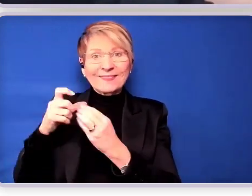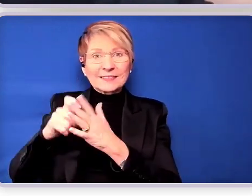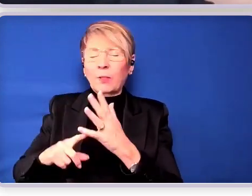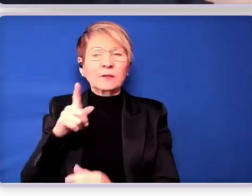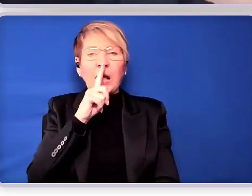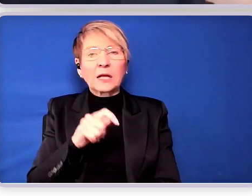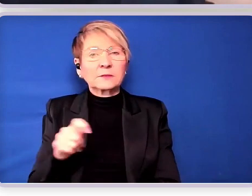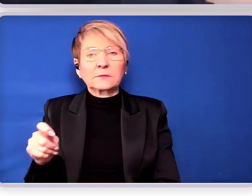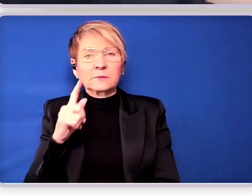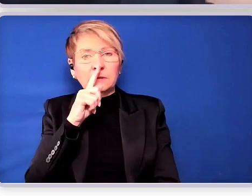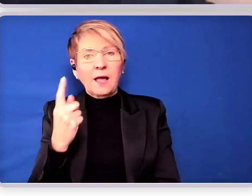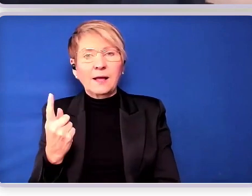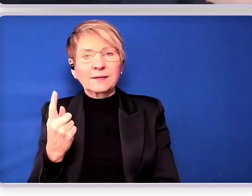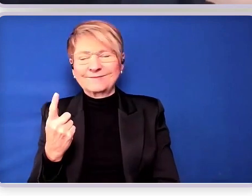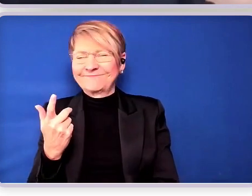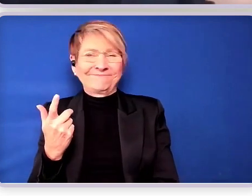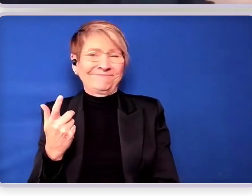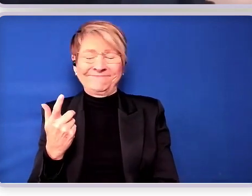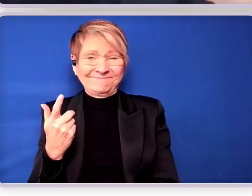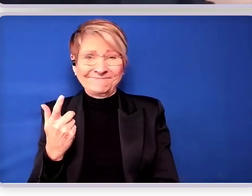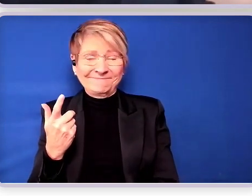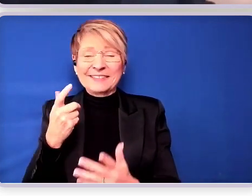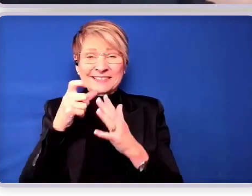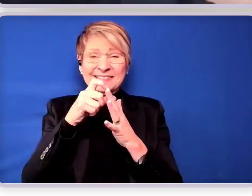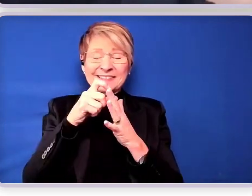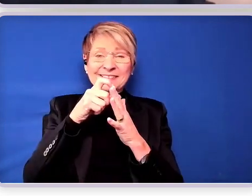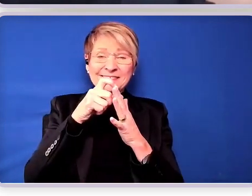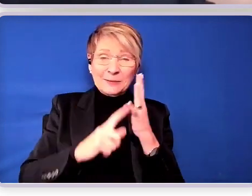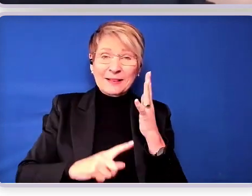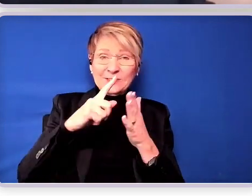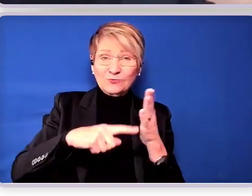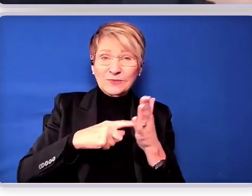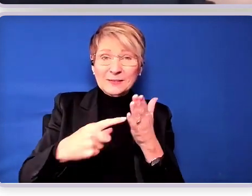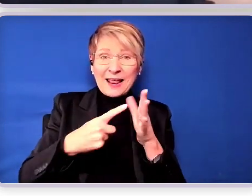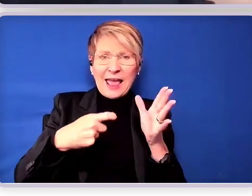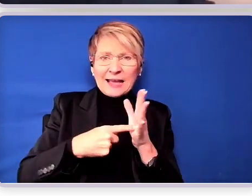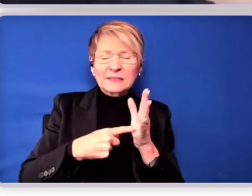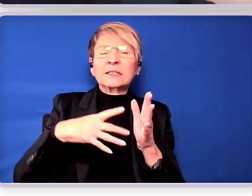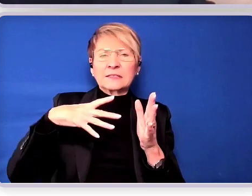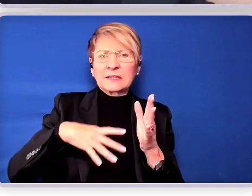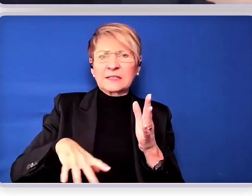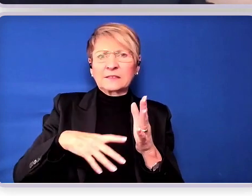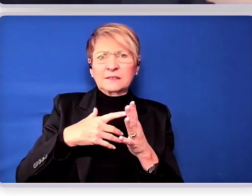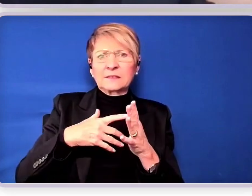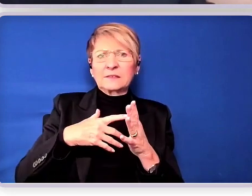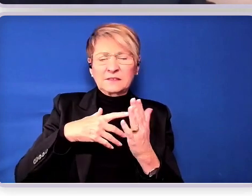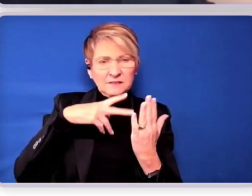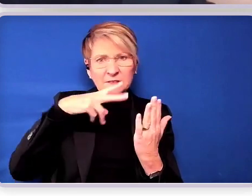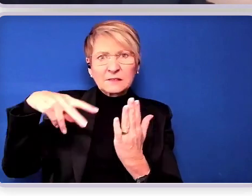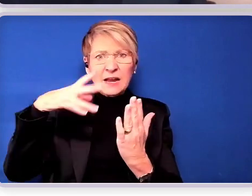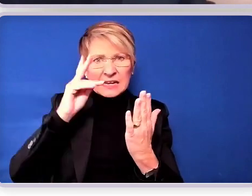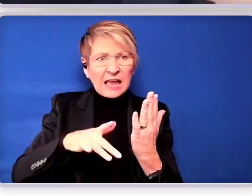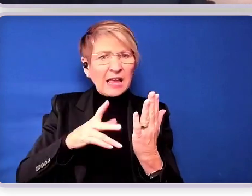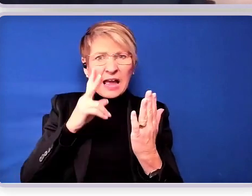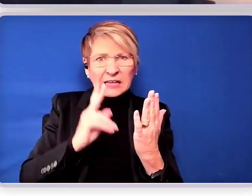Disability Discrimination Act needs to be reviewed and changed, and the standards,